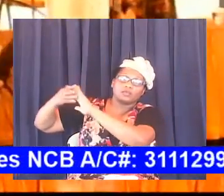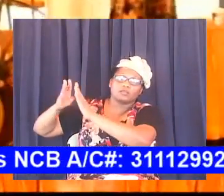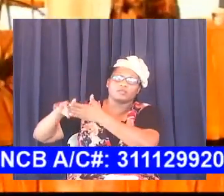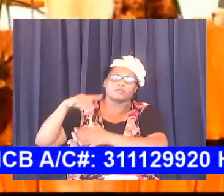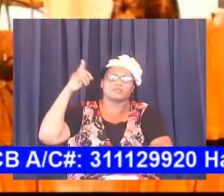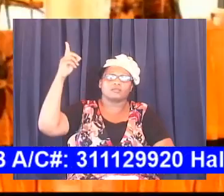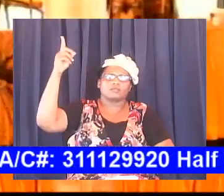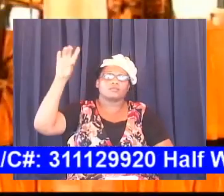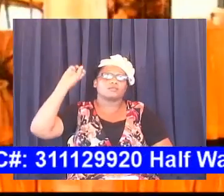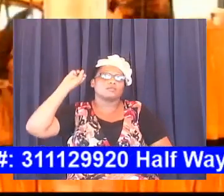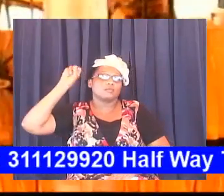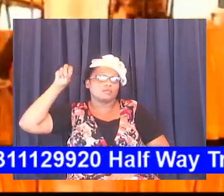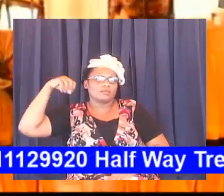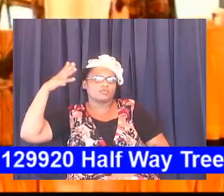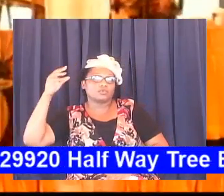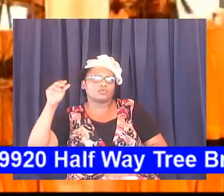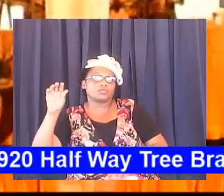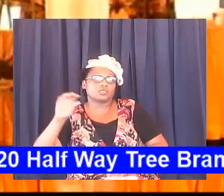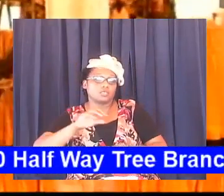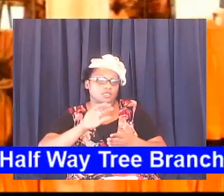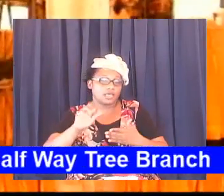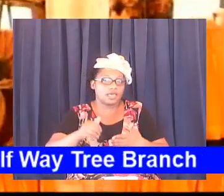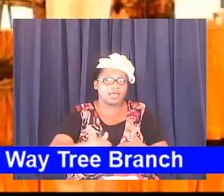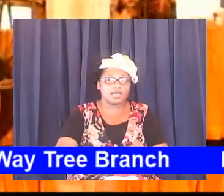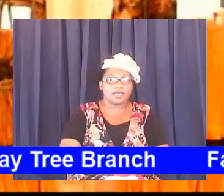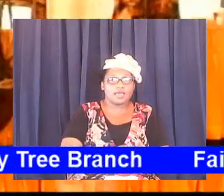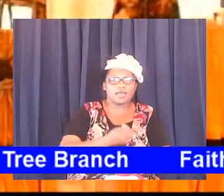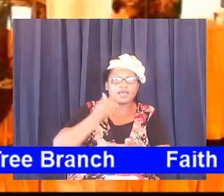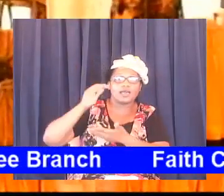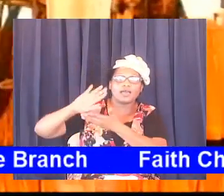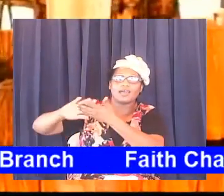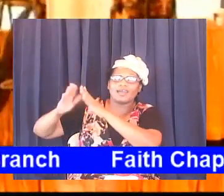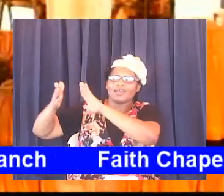he saw. New Jerusalem.